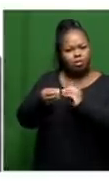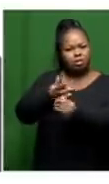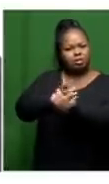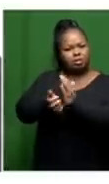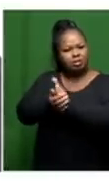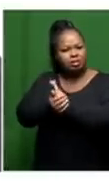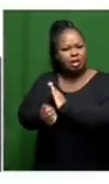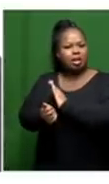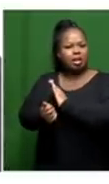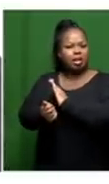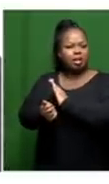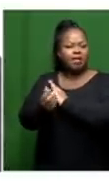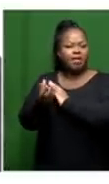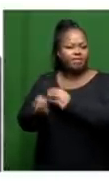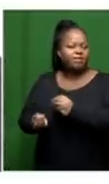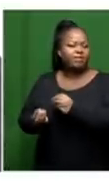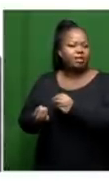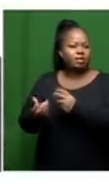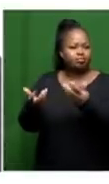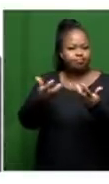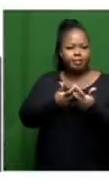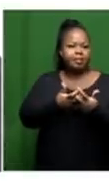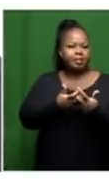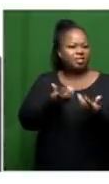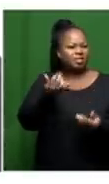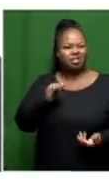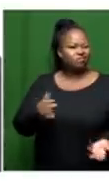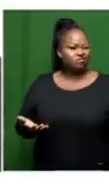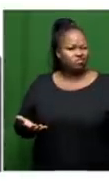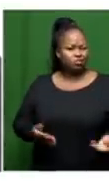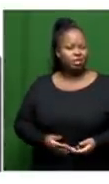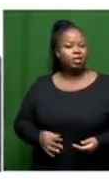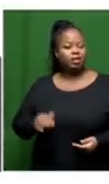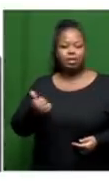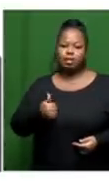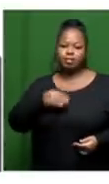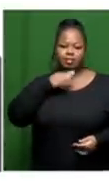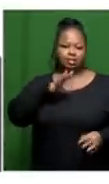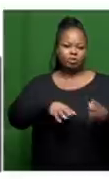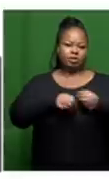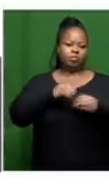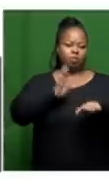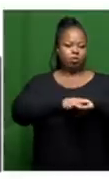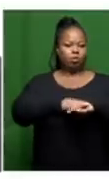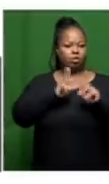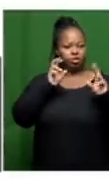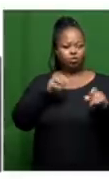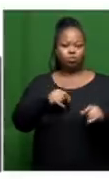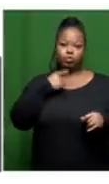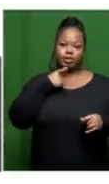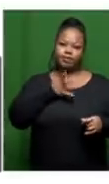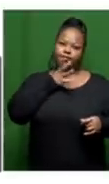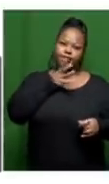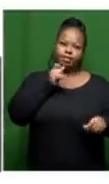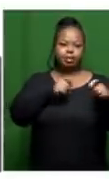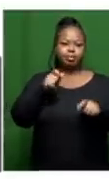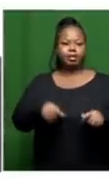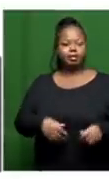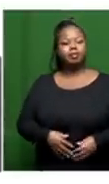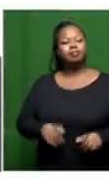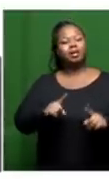capacity, and the need is still not being met, then we'll bring in the issue that the population maybe is too much.